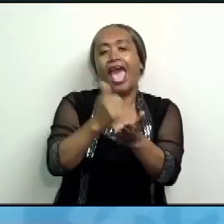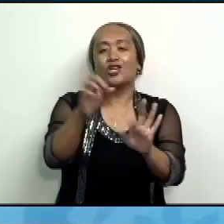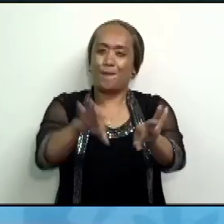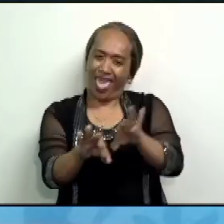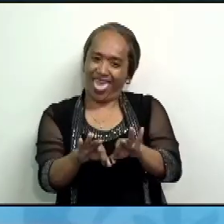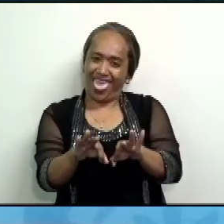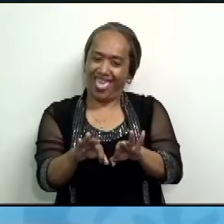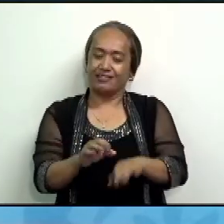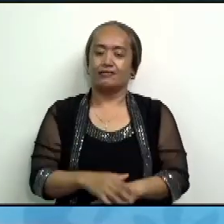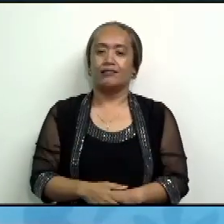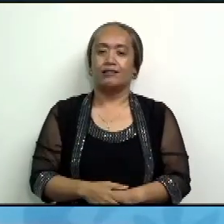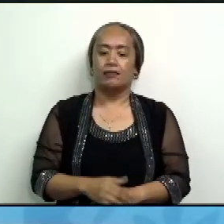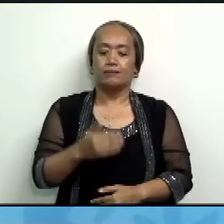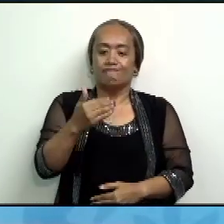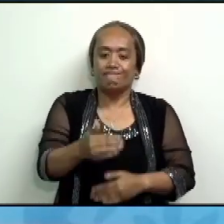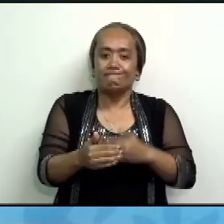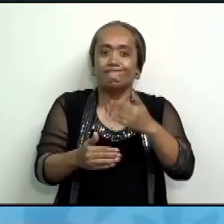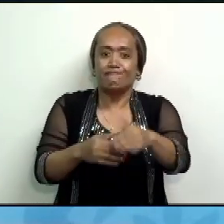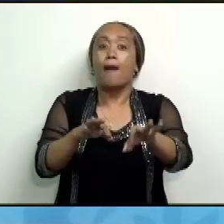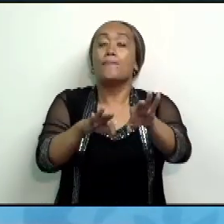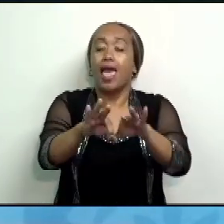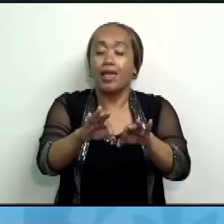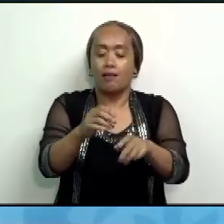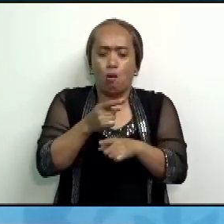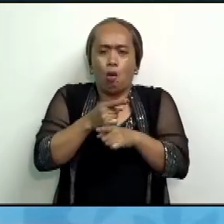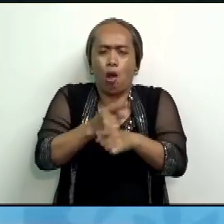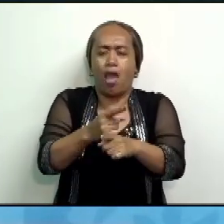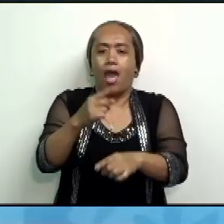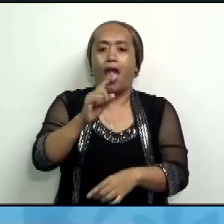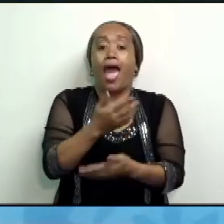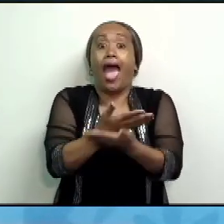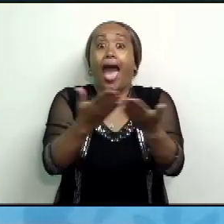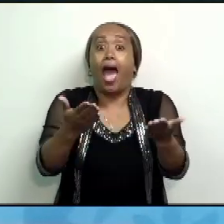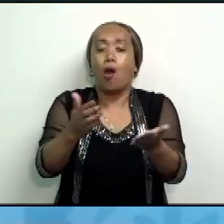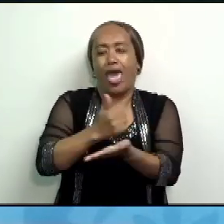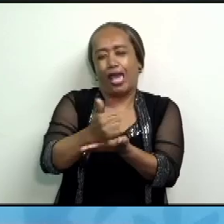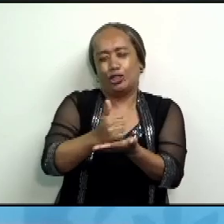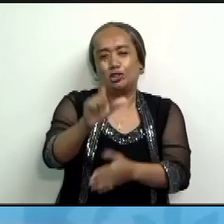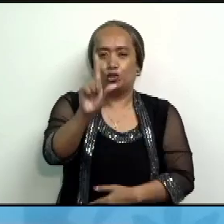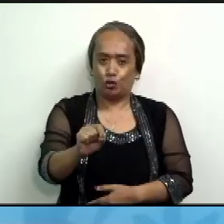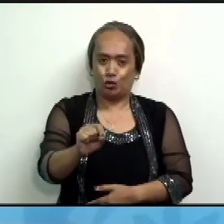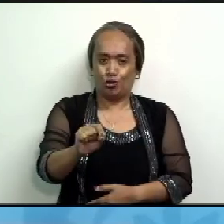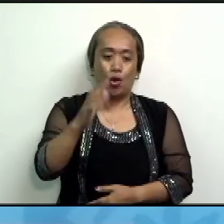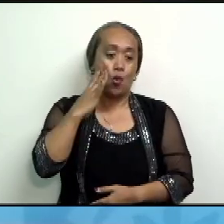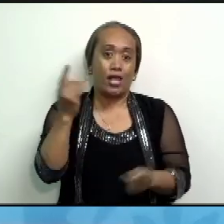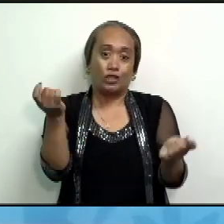This is a step-by-step plan that guides how we respond as the situation changes.